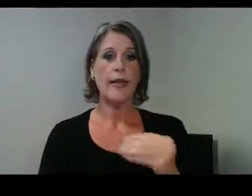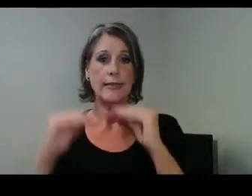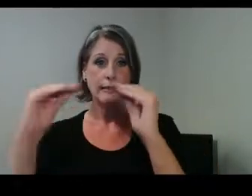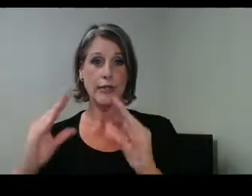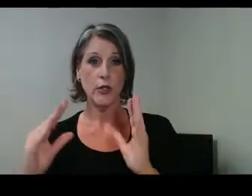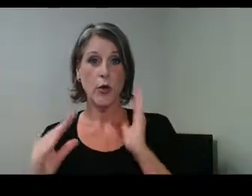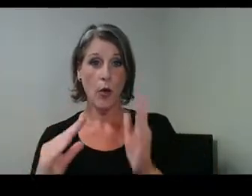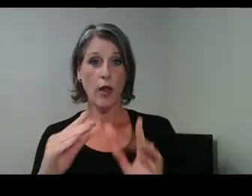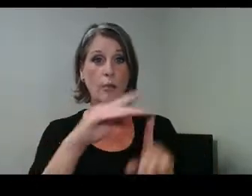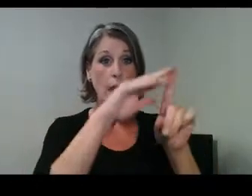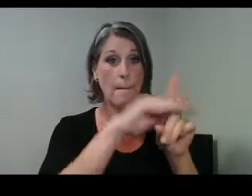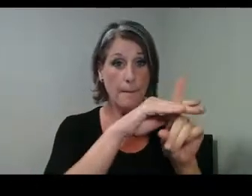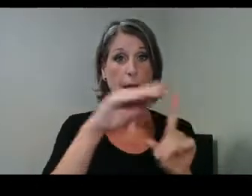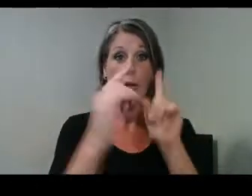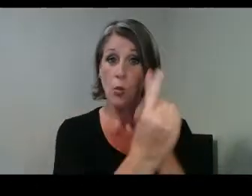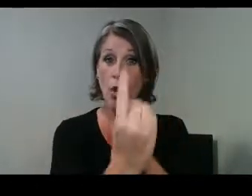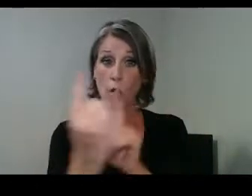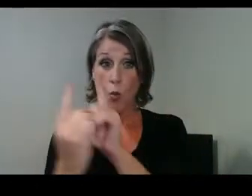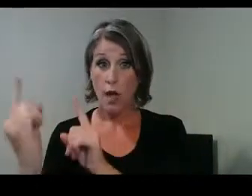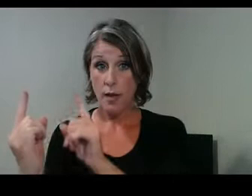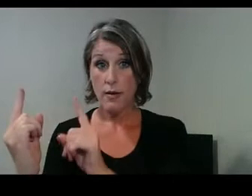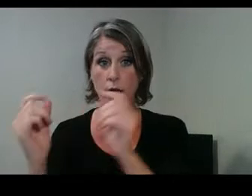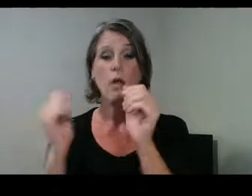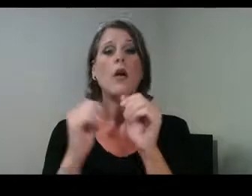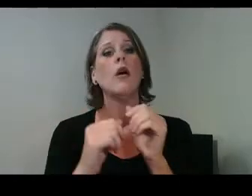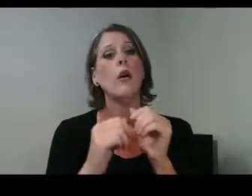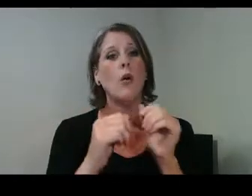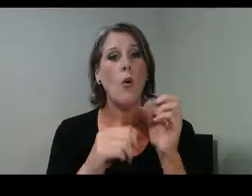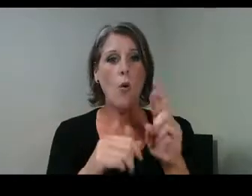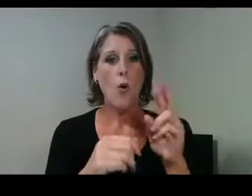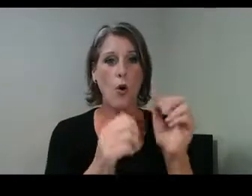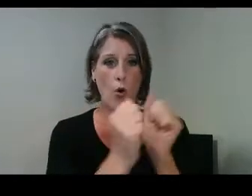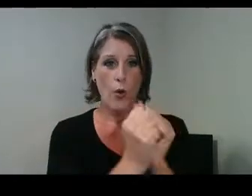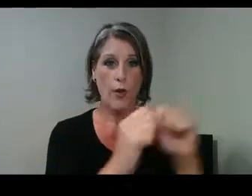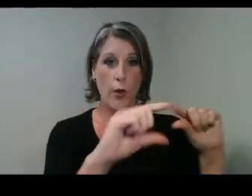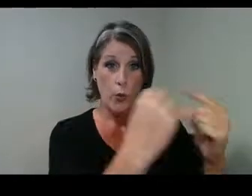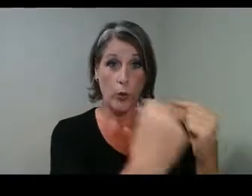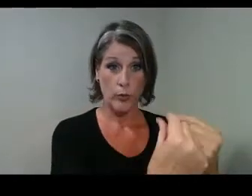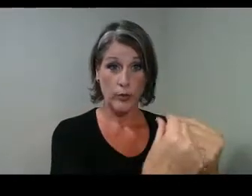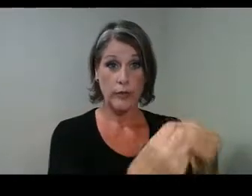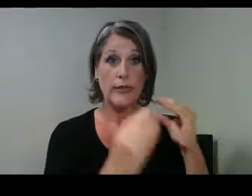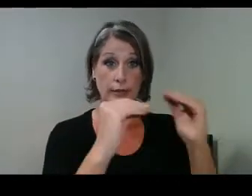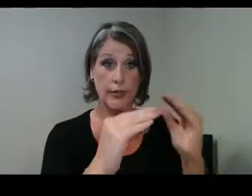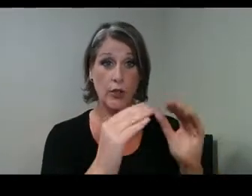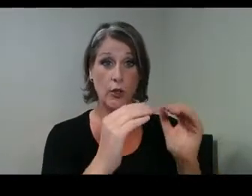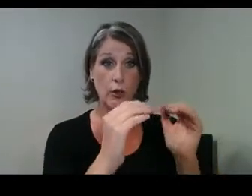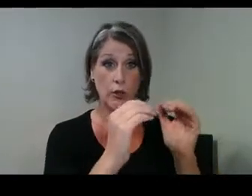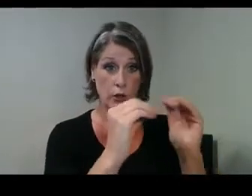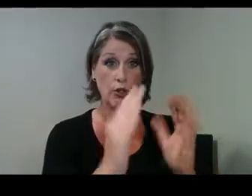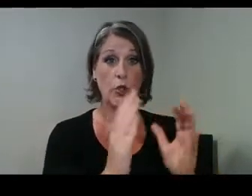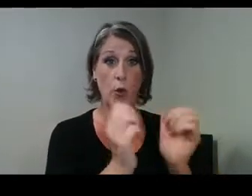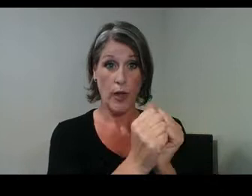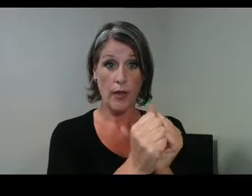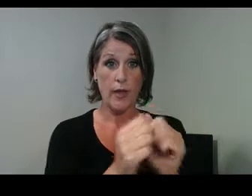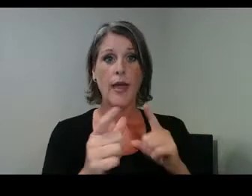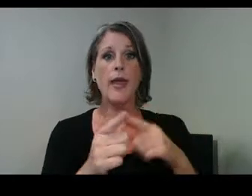Asynchronous learning is when the students will work on assignments posted on Schoology and the students can finish any unfinished